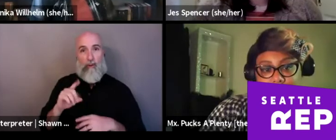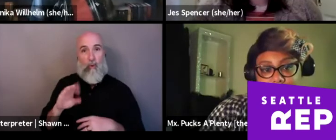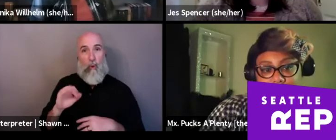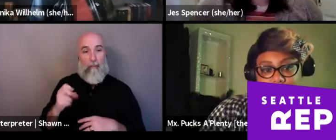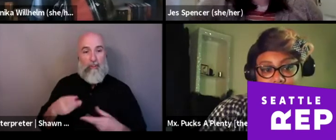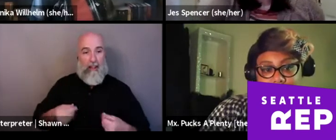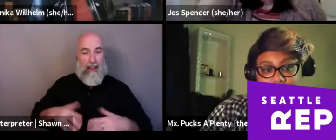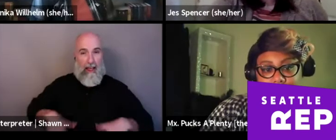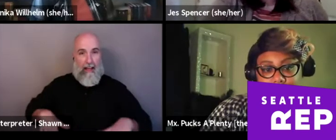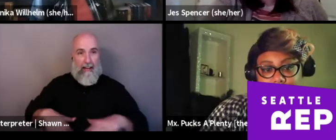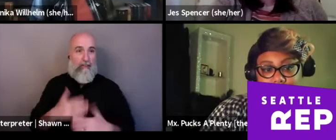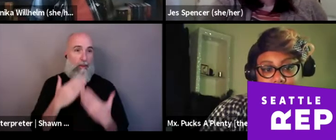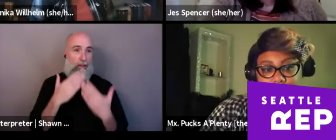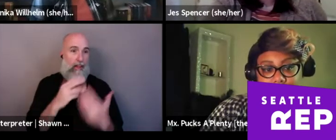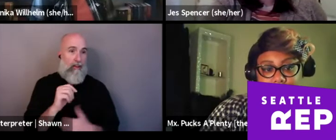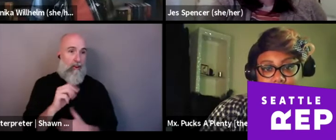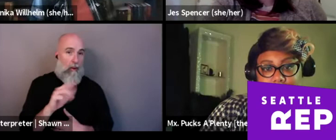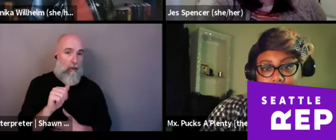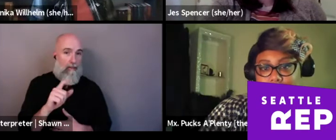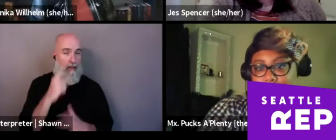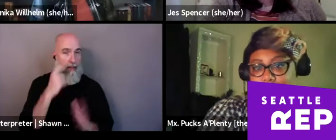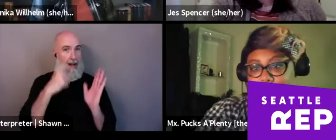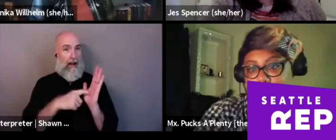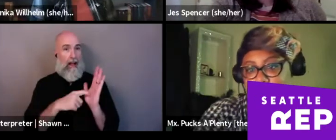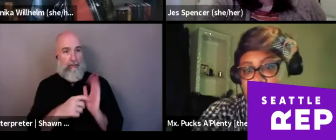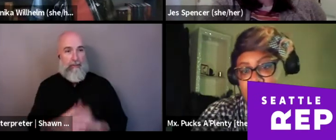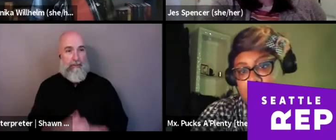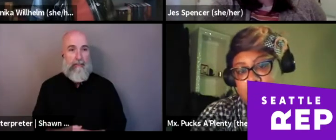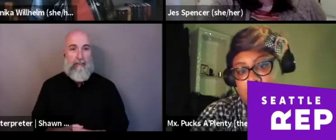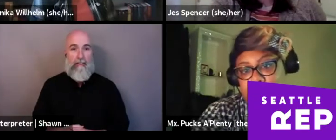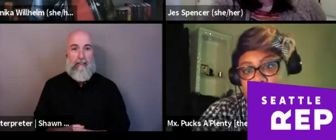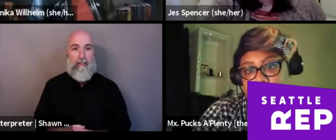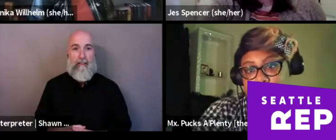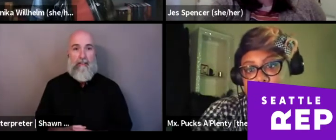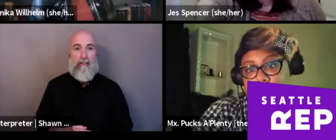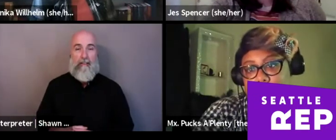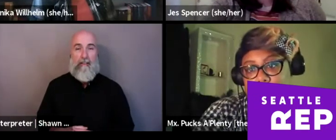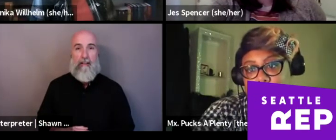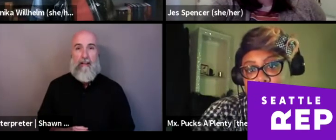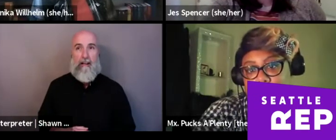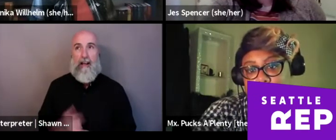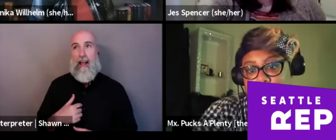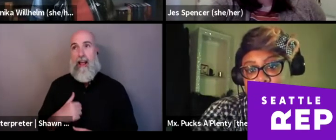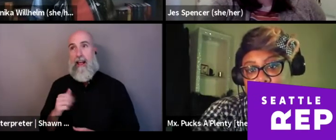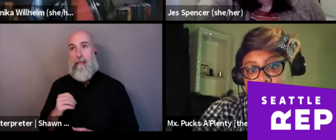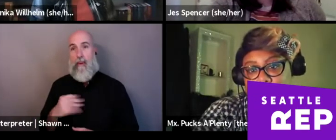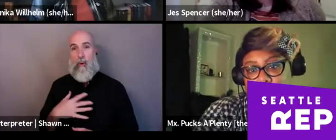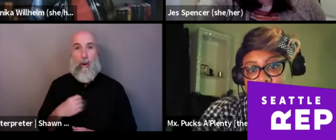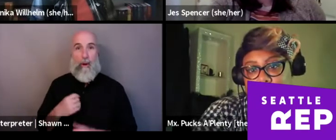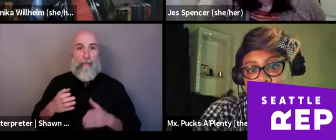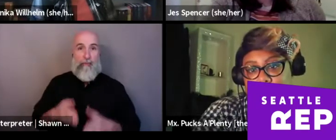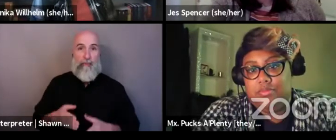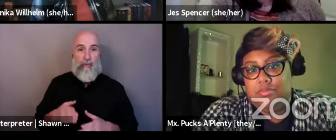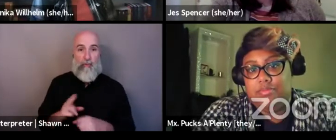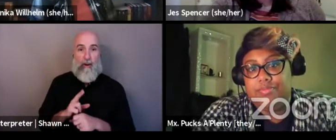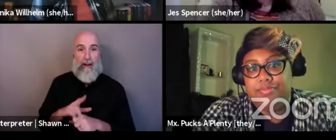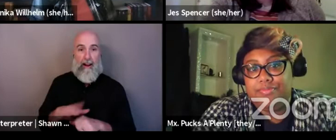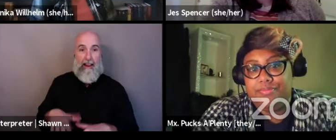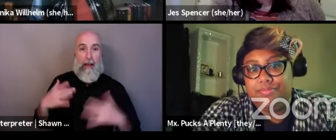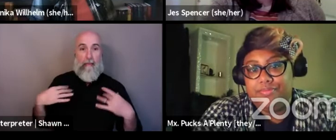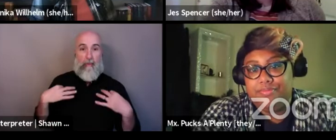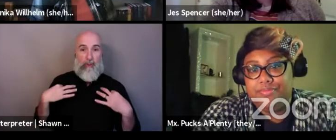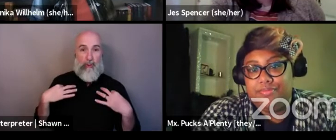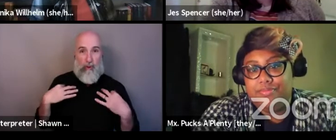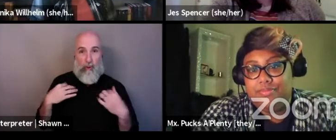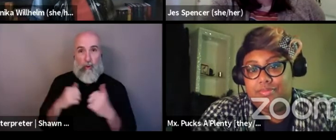Thank you, Narbra, for that acknowledgement. I am a white person wearing a light blue shirt